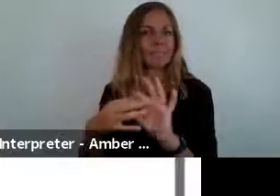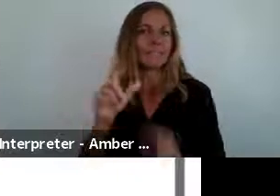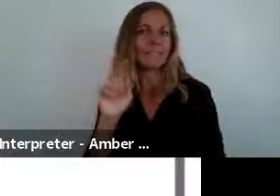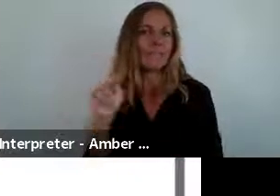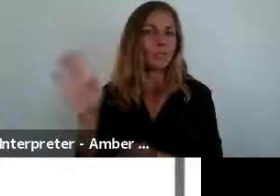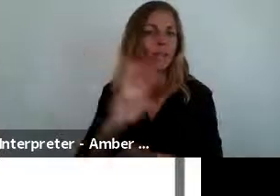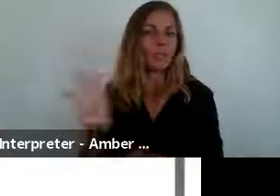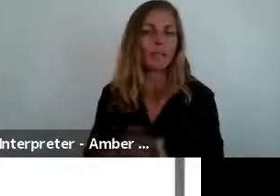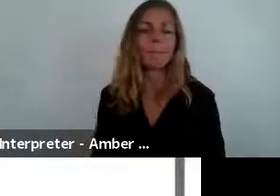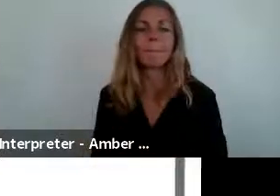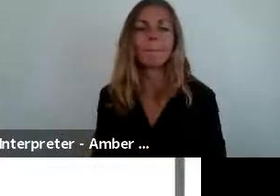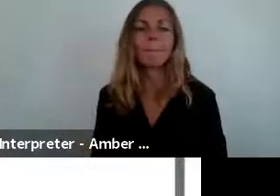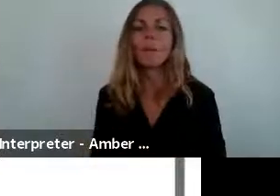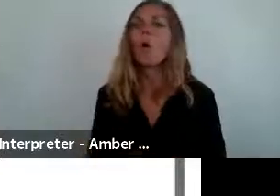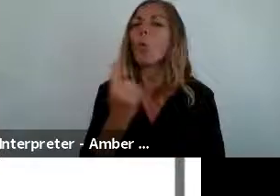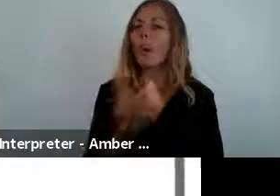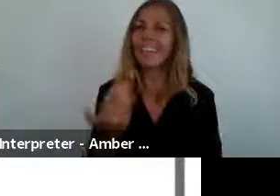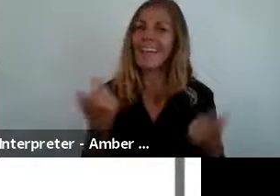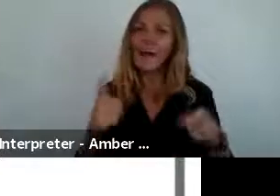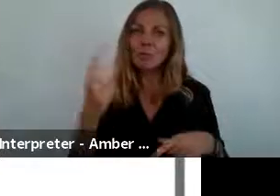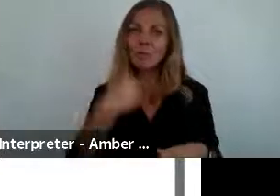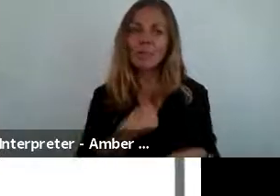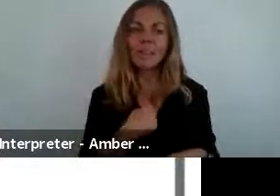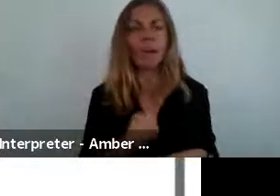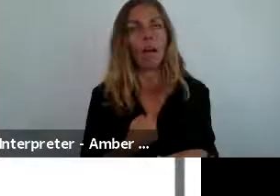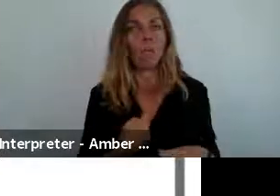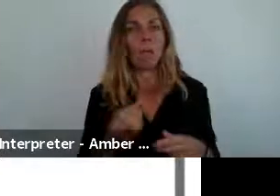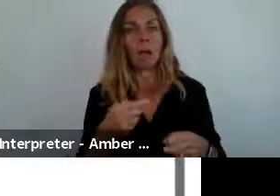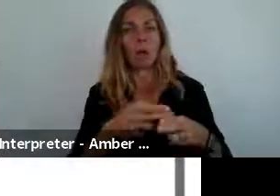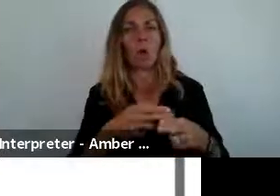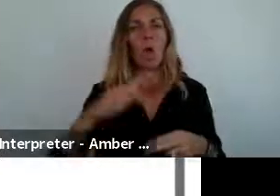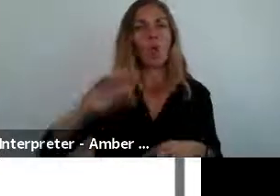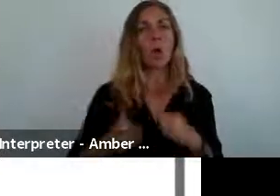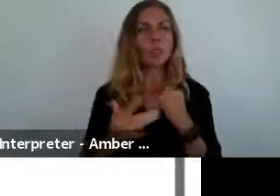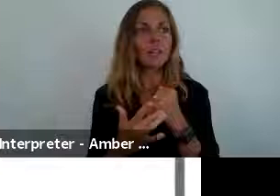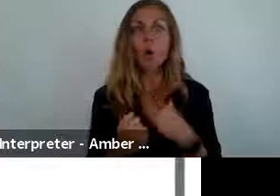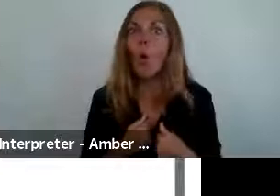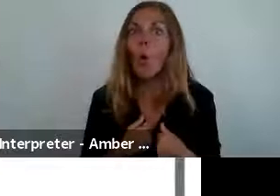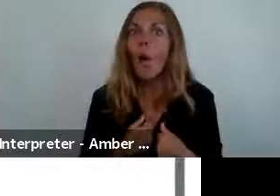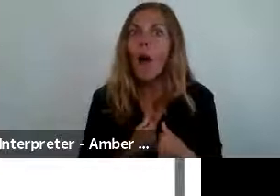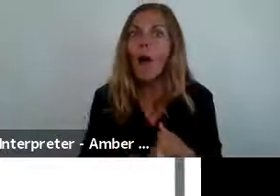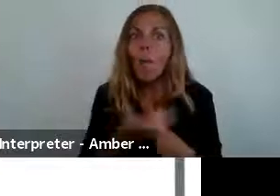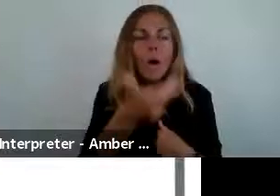thing that happened for me, and I consider this kind of low tech, I went to see, oh, it was Great Comet